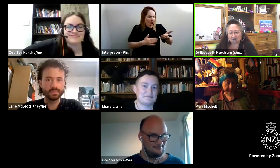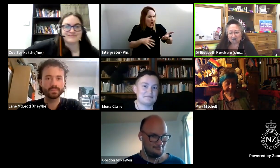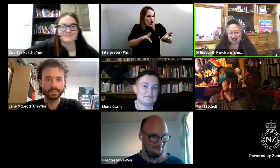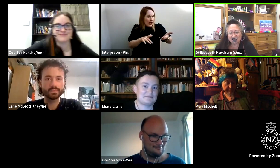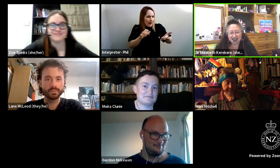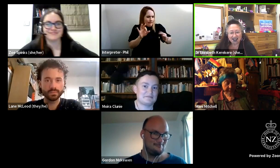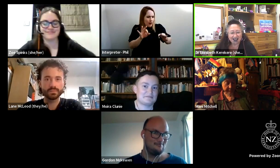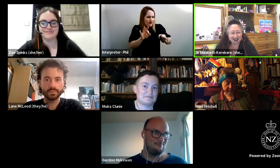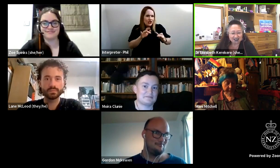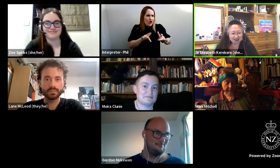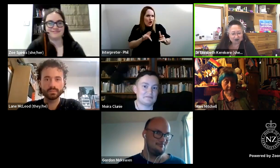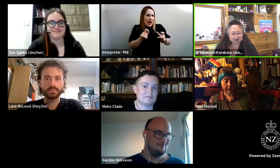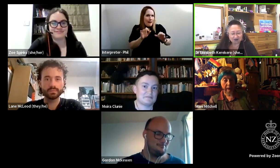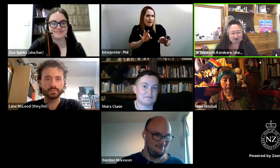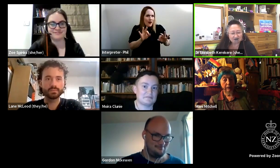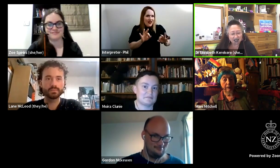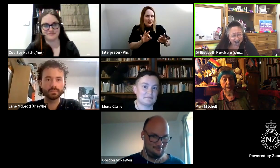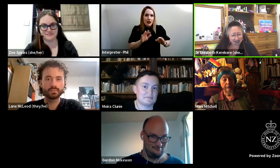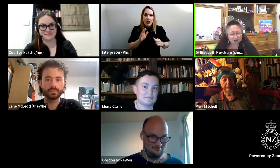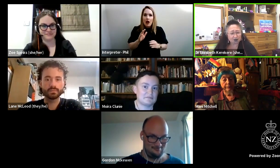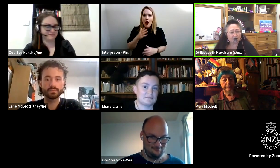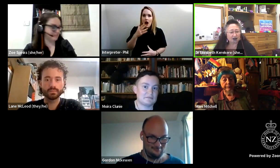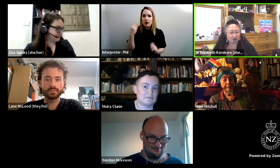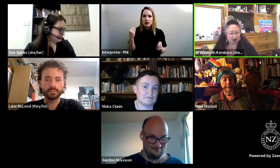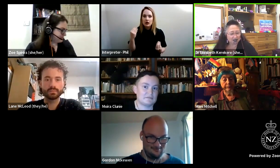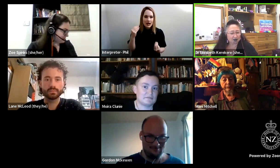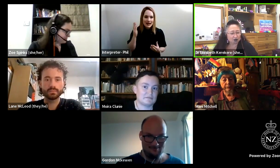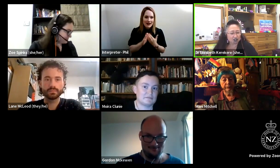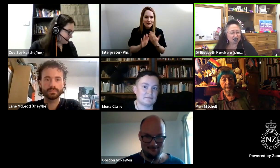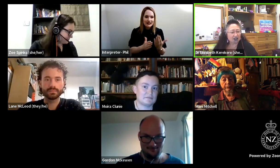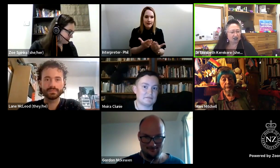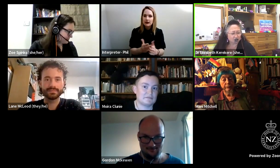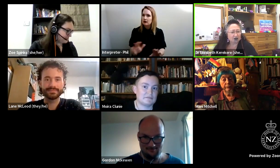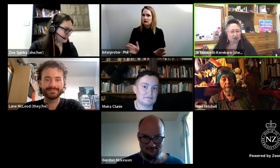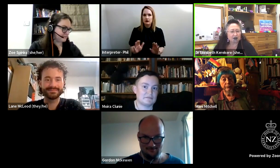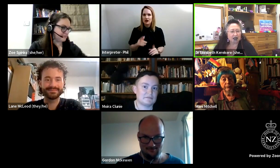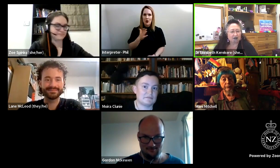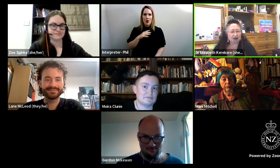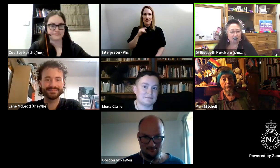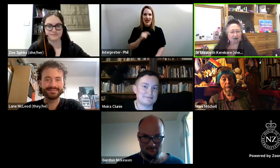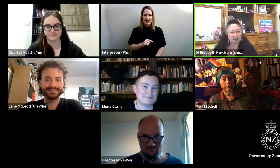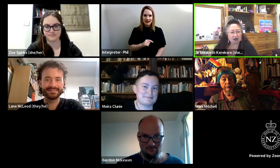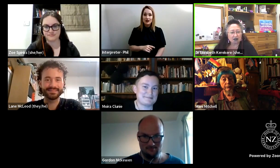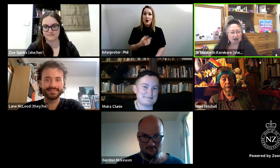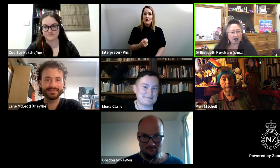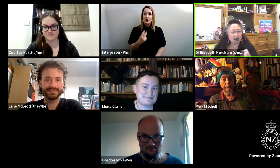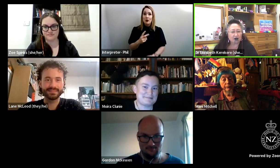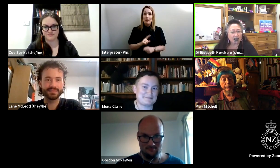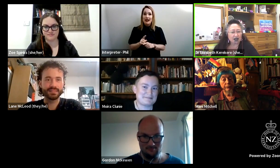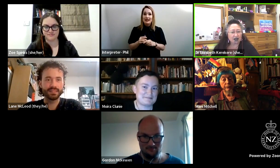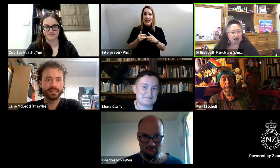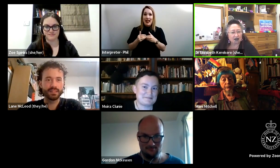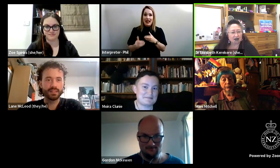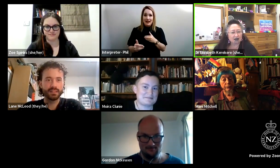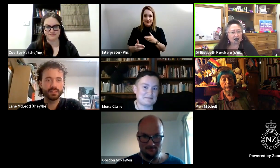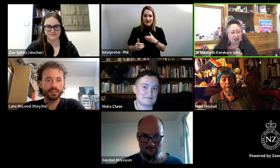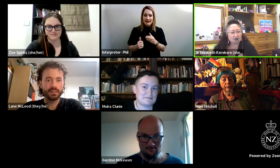better. And in the spirit, I'm going to double check in the 2 minutes we have left.